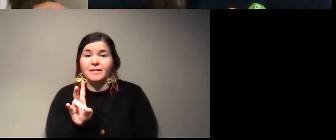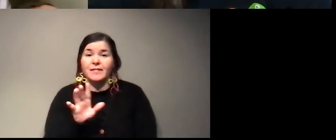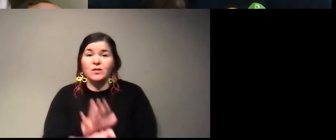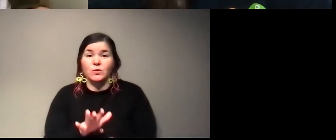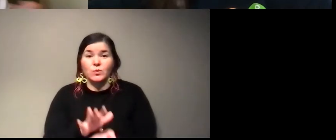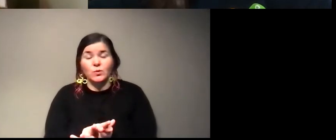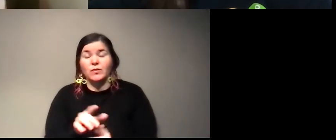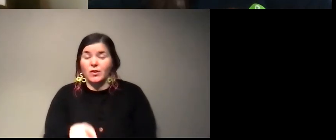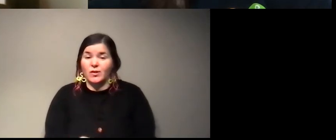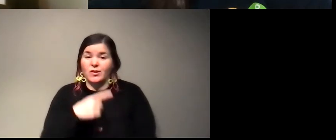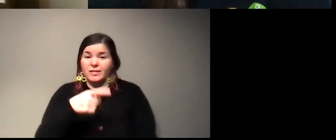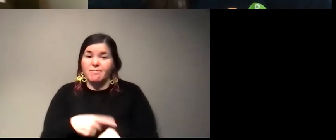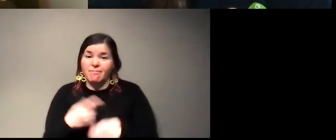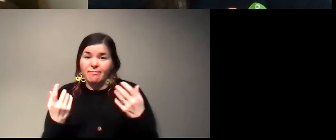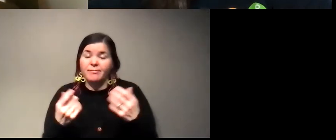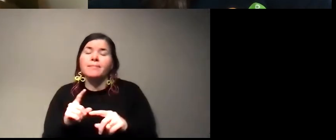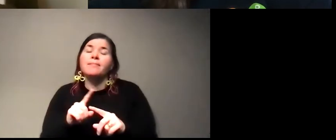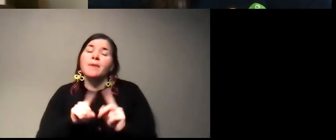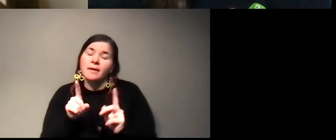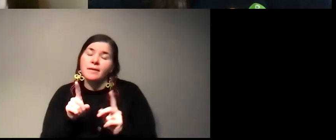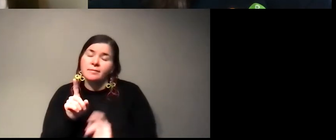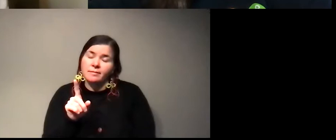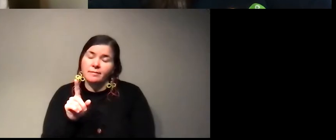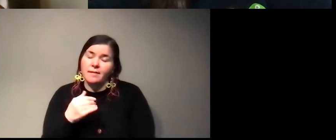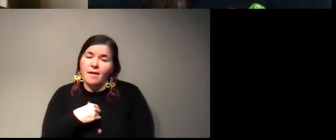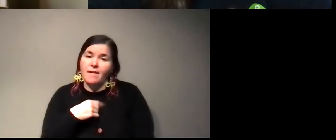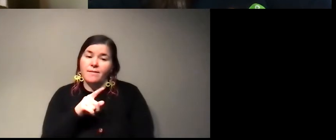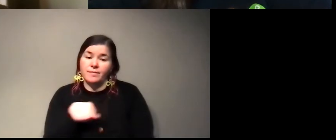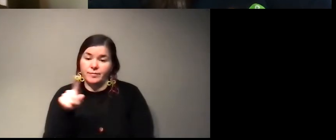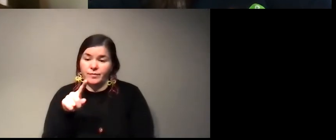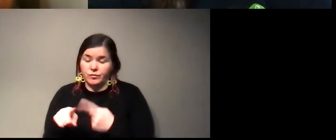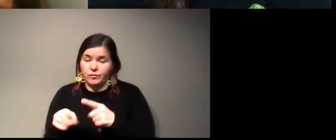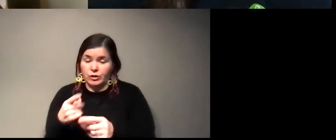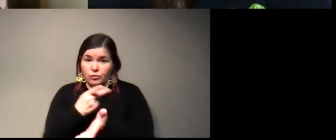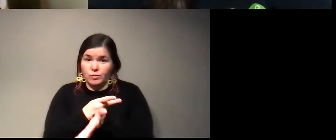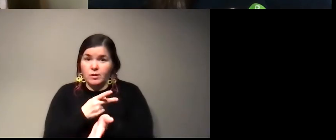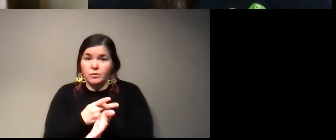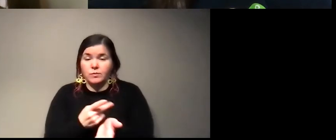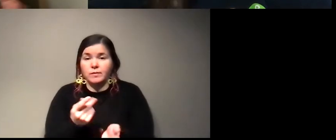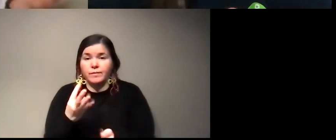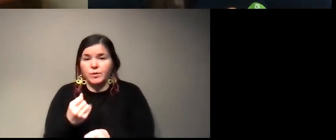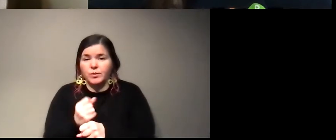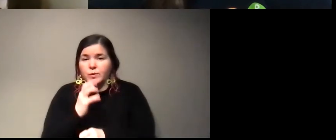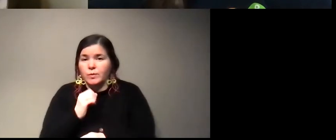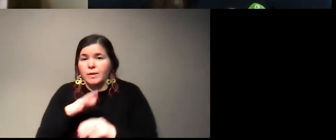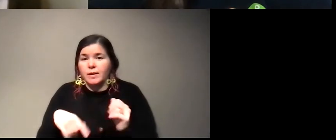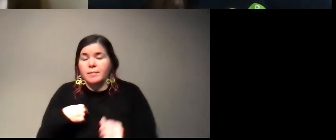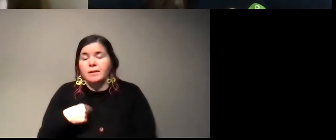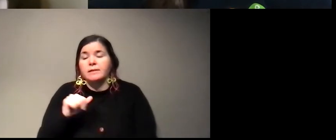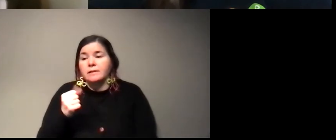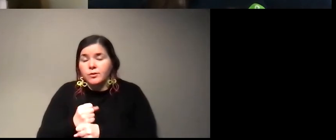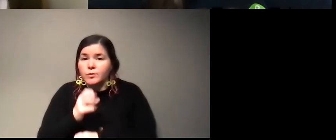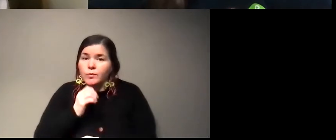for a very long time. Yeah. But I do have classmates that are in graduate school that are a few years older than me, that are 10 years older than